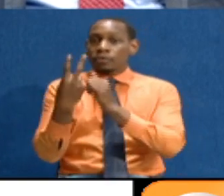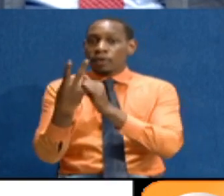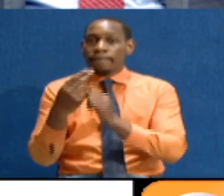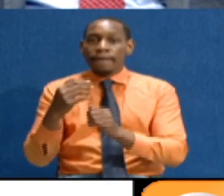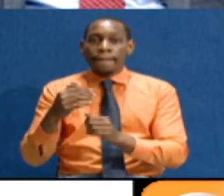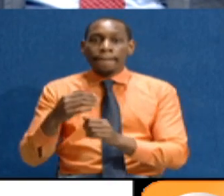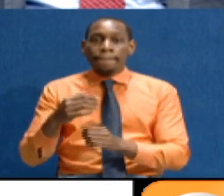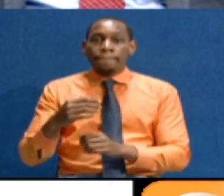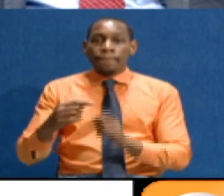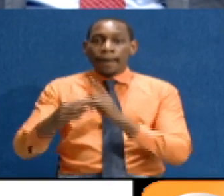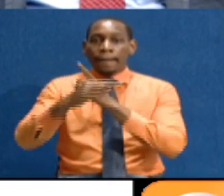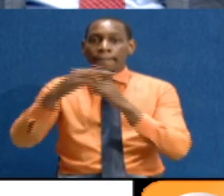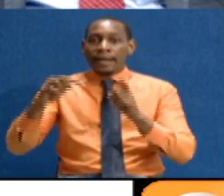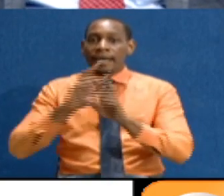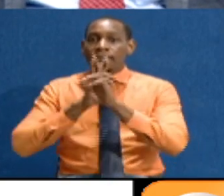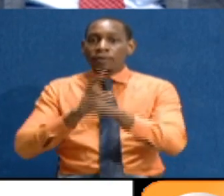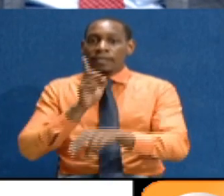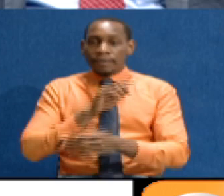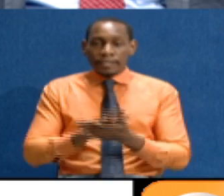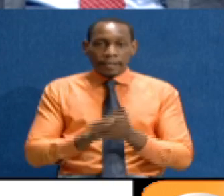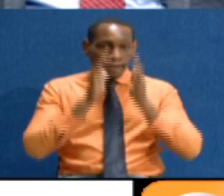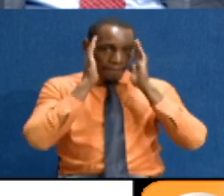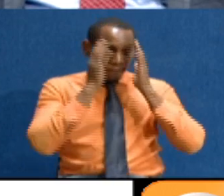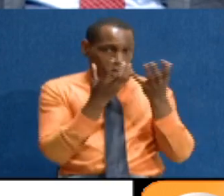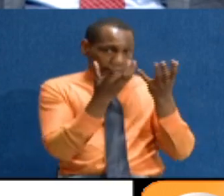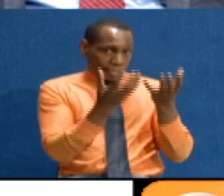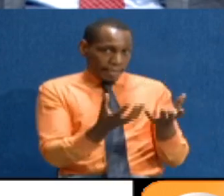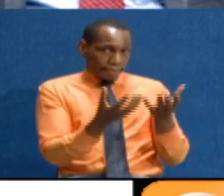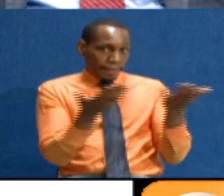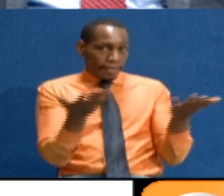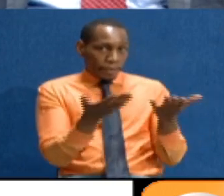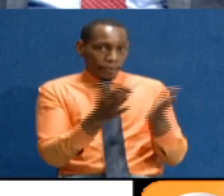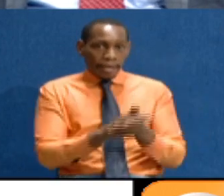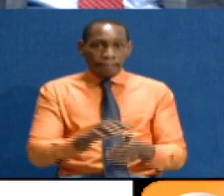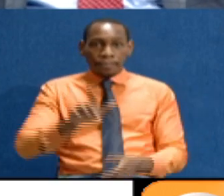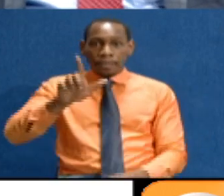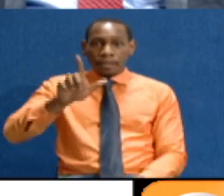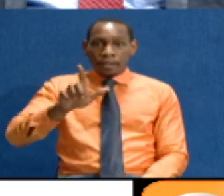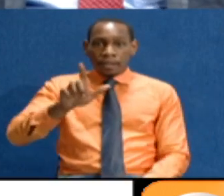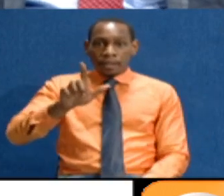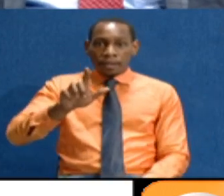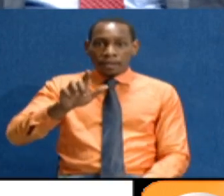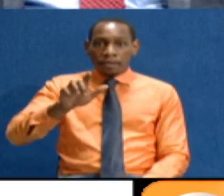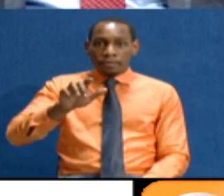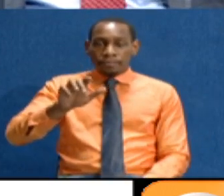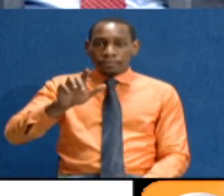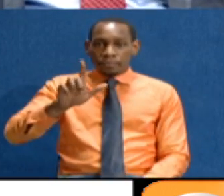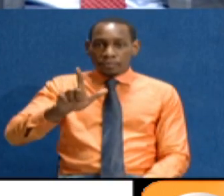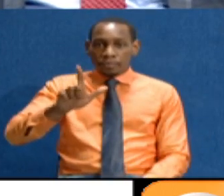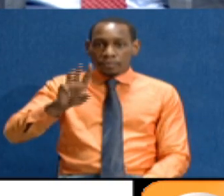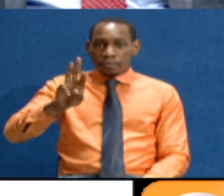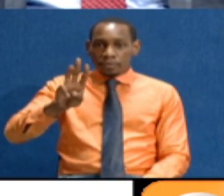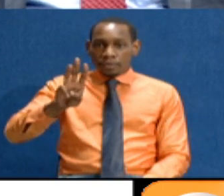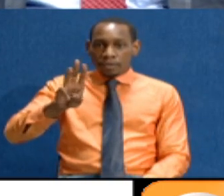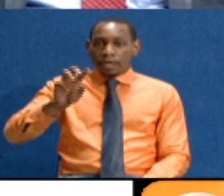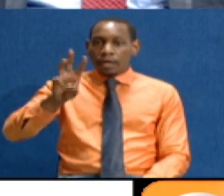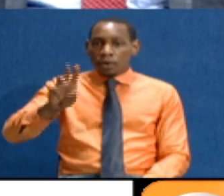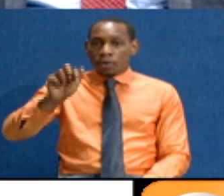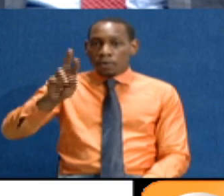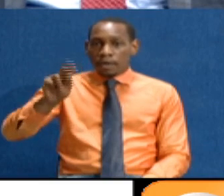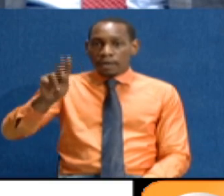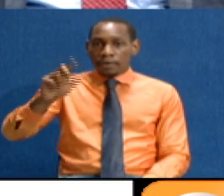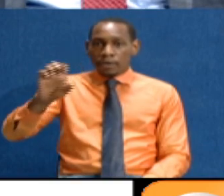12 murders reported. So I know a lot of focus had been put on the Warunge family murders, but a lot